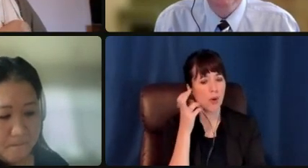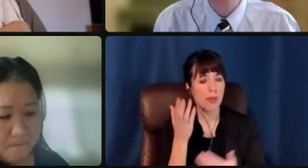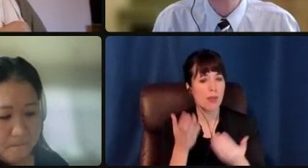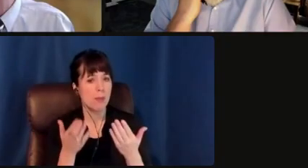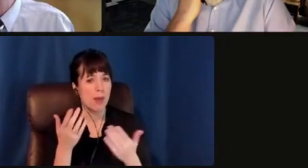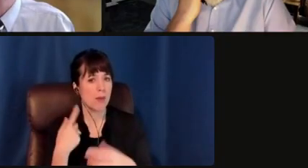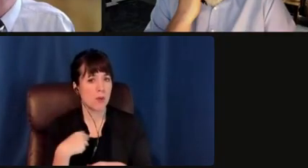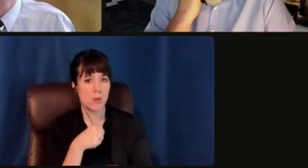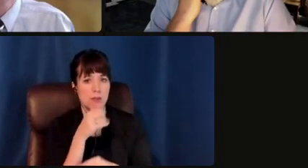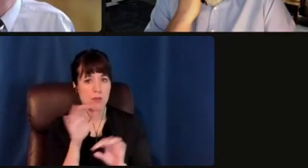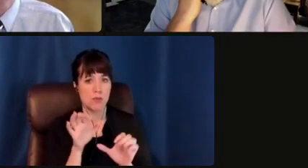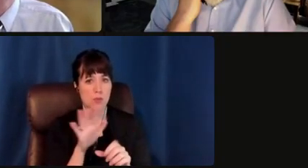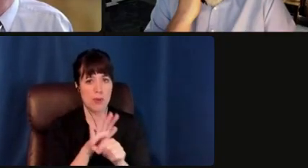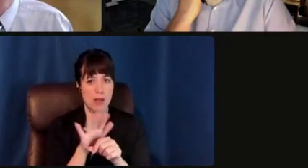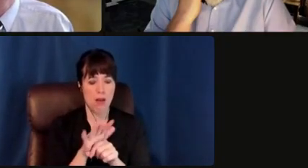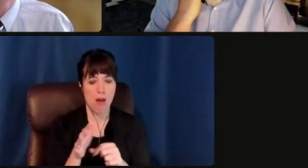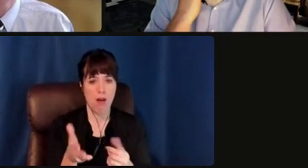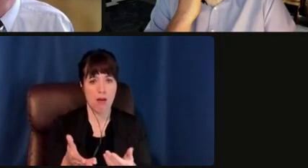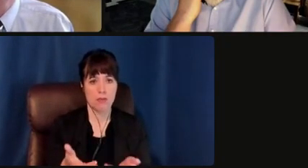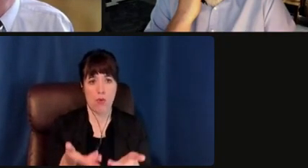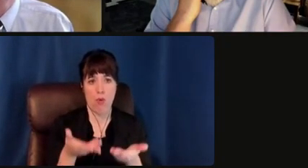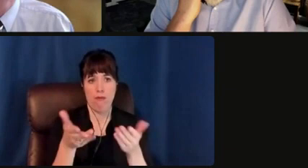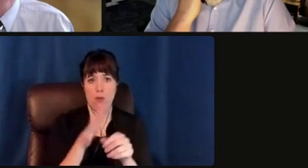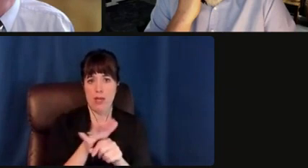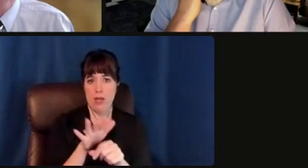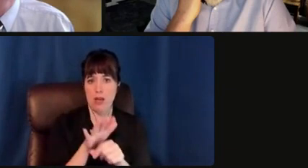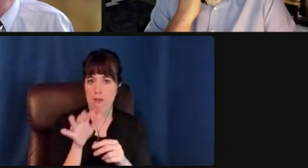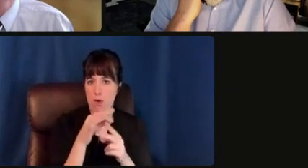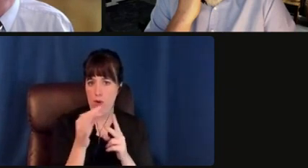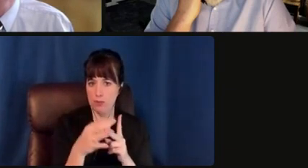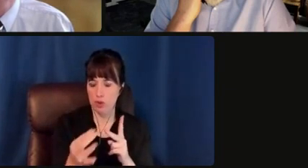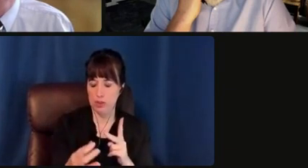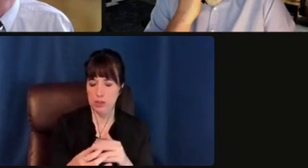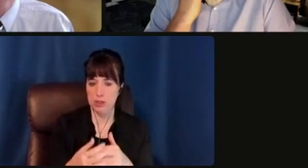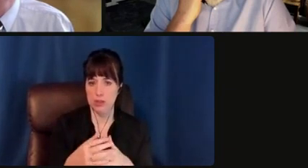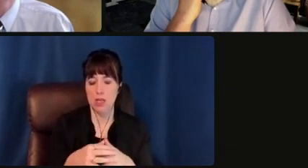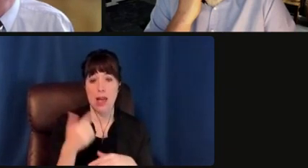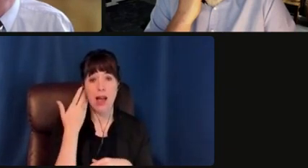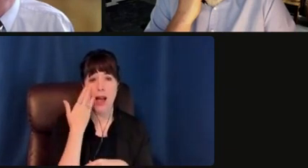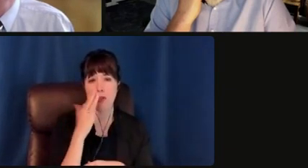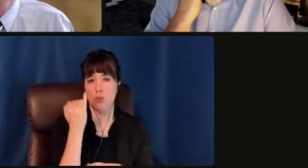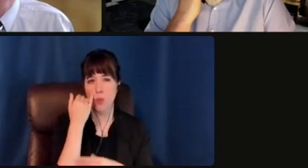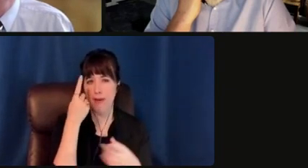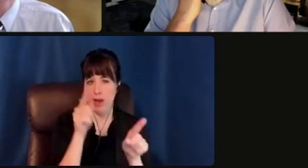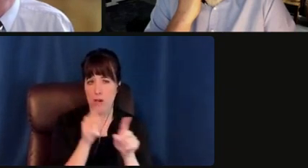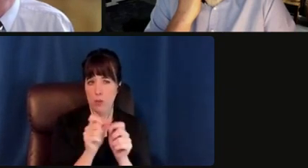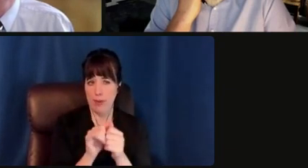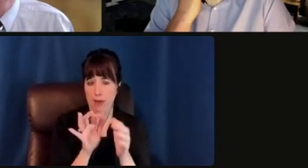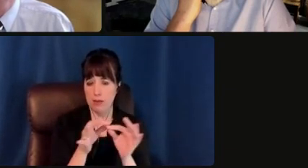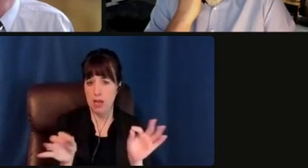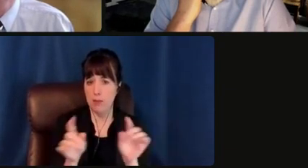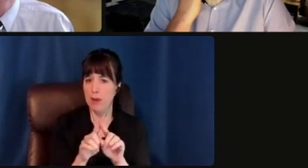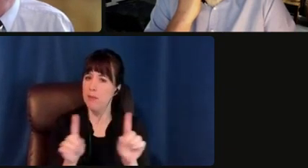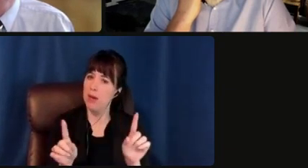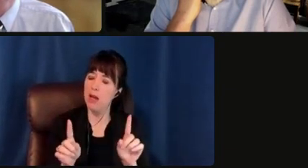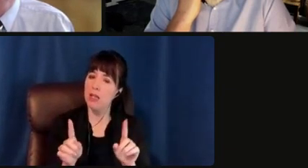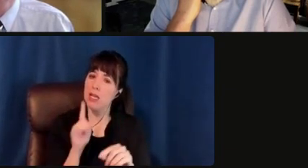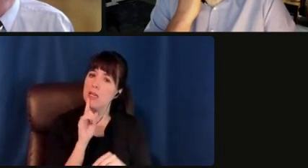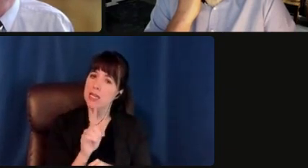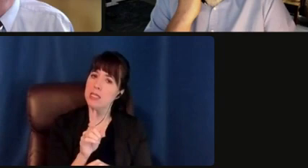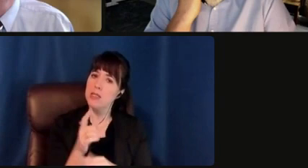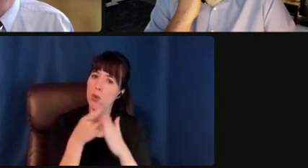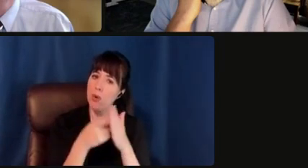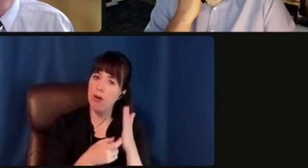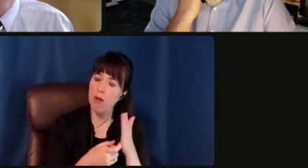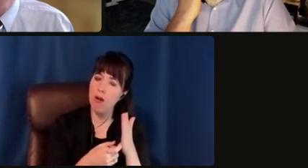far enough offering enough options. I don't know if I agree with that statement, but, you know, is there a cost